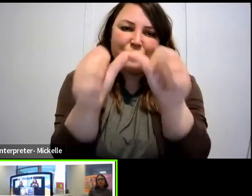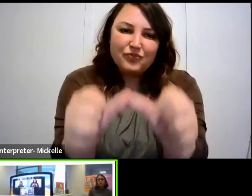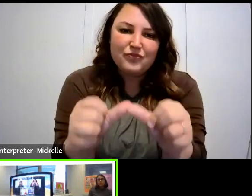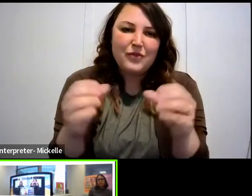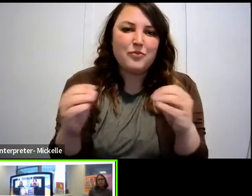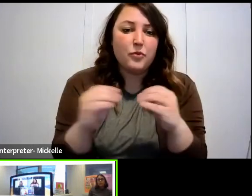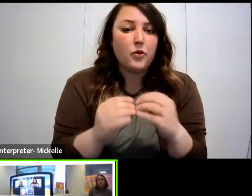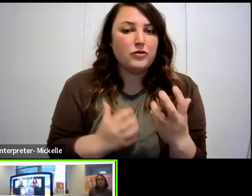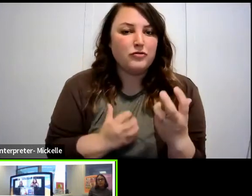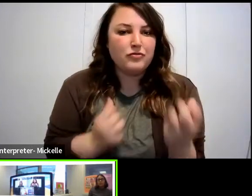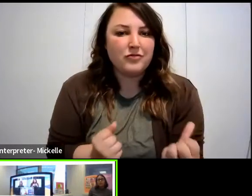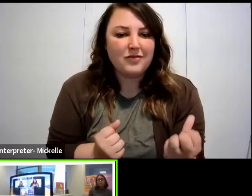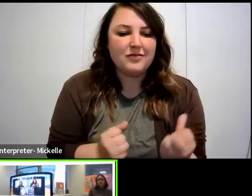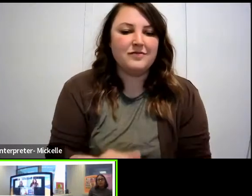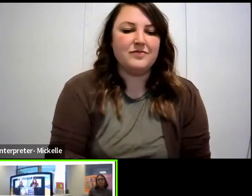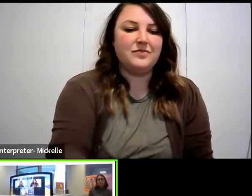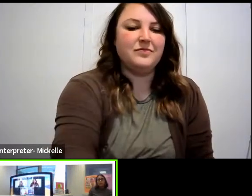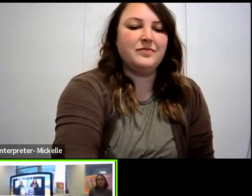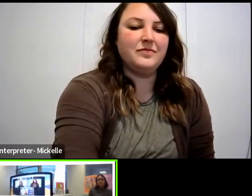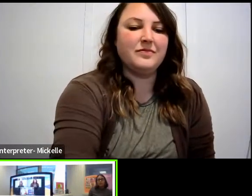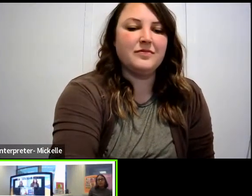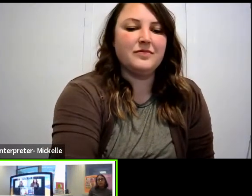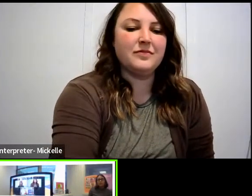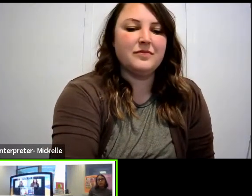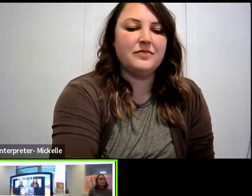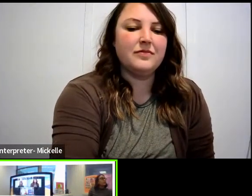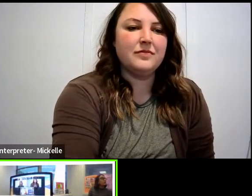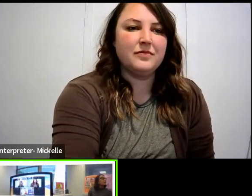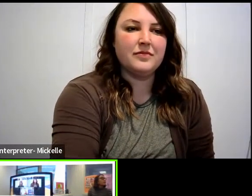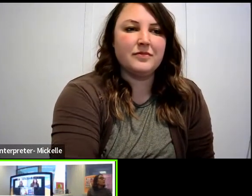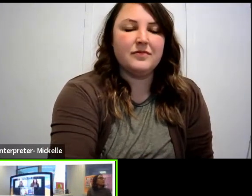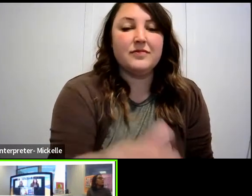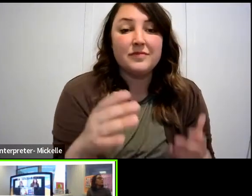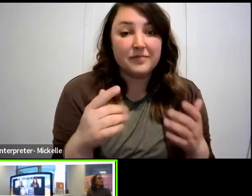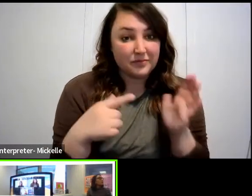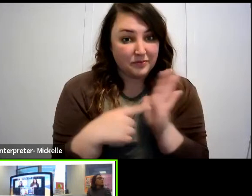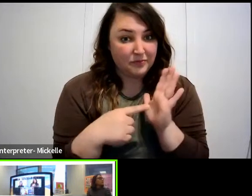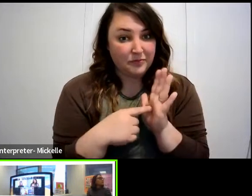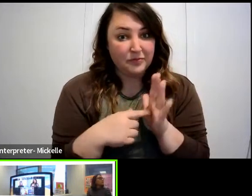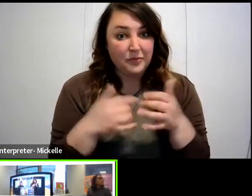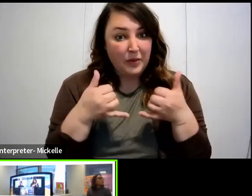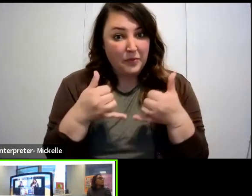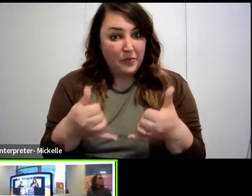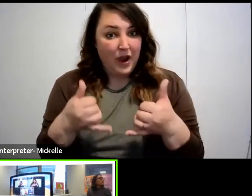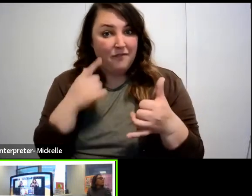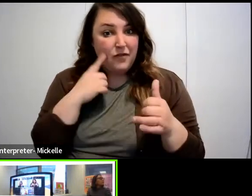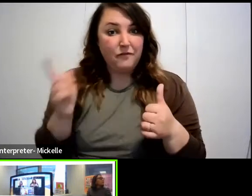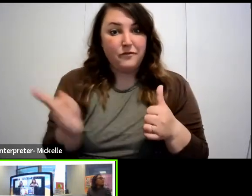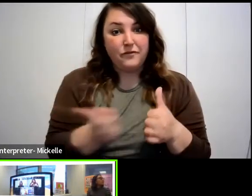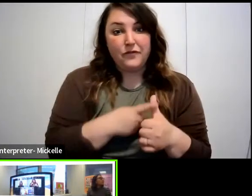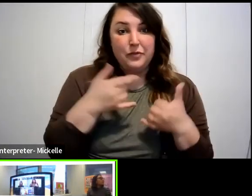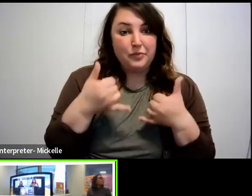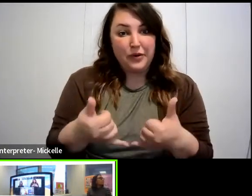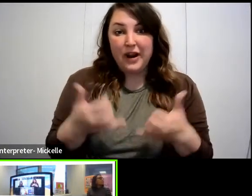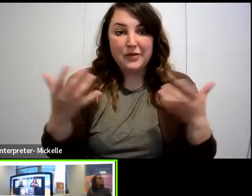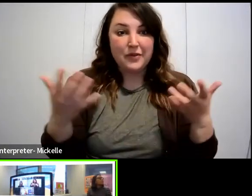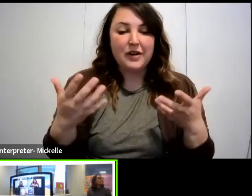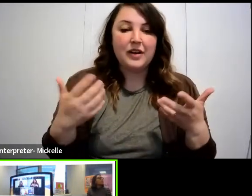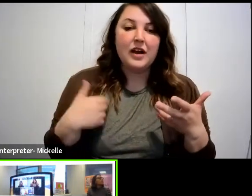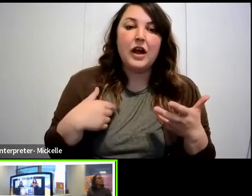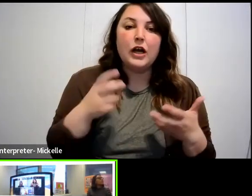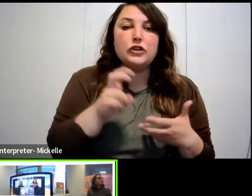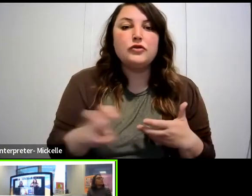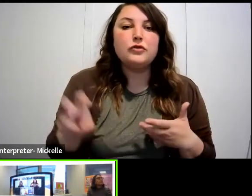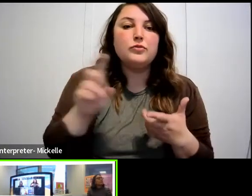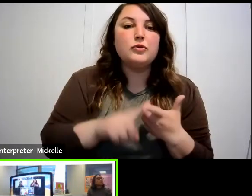robust. For example, the prize for the first prize winner is a trip to East Africa or Europe